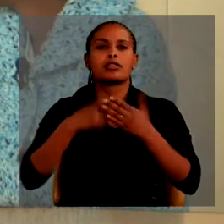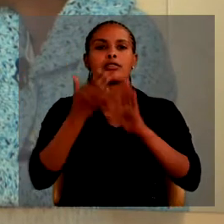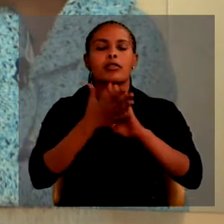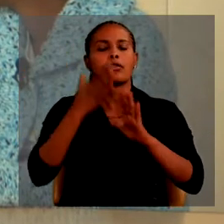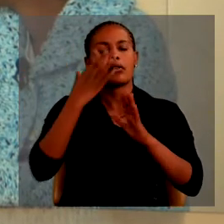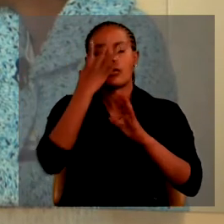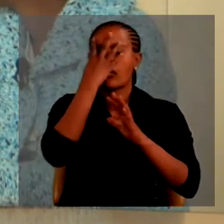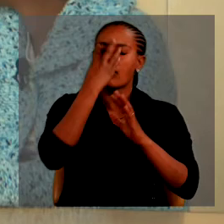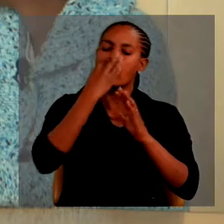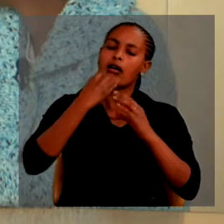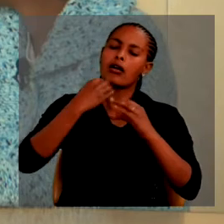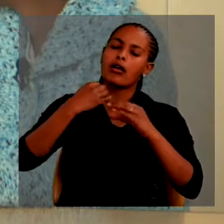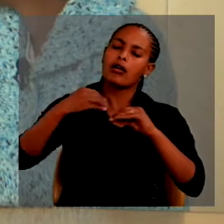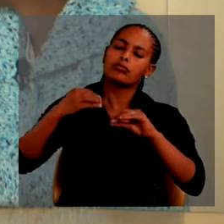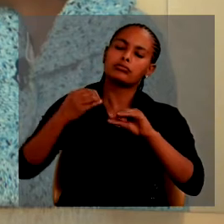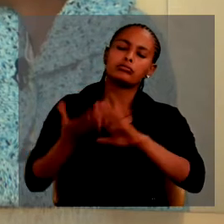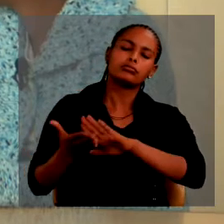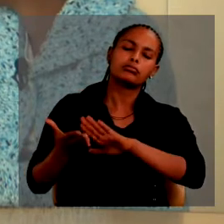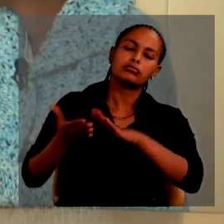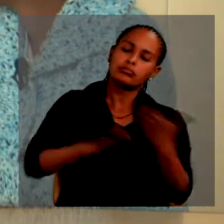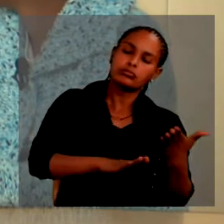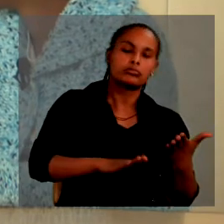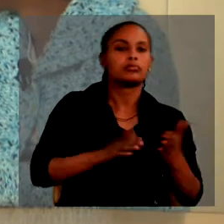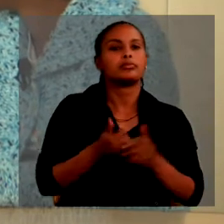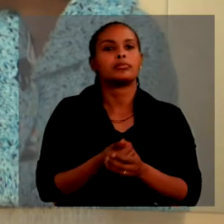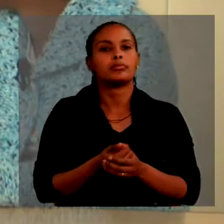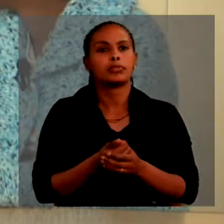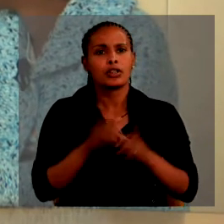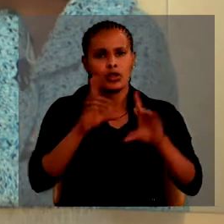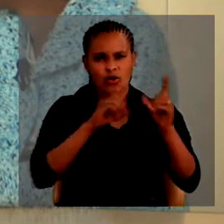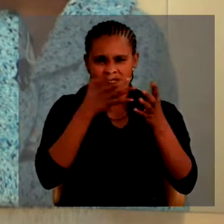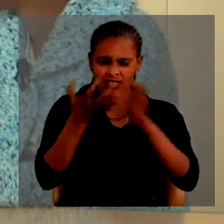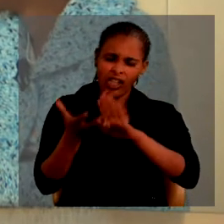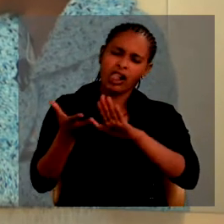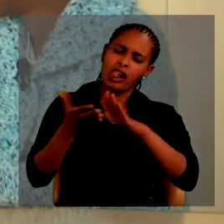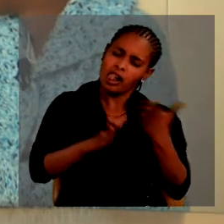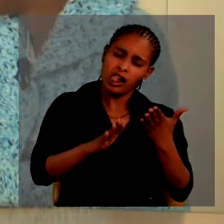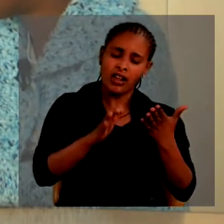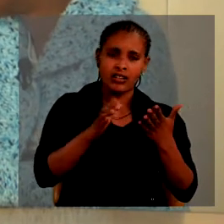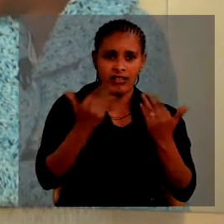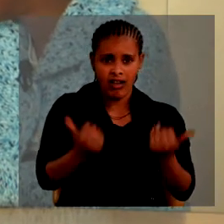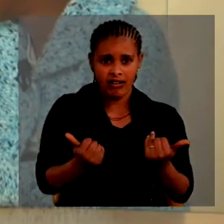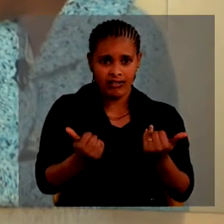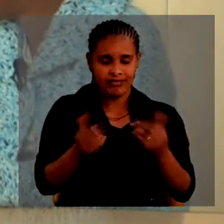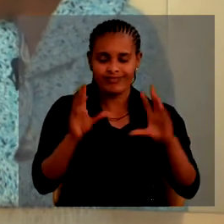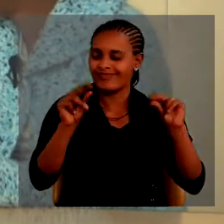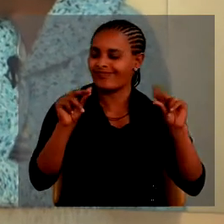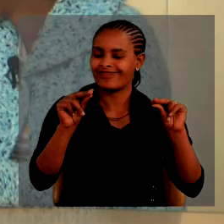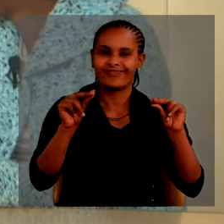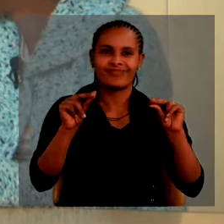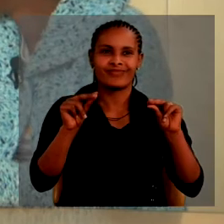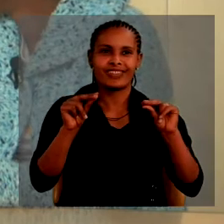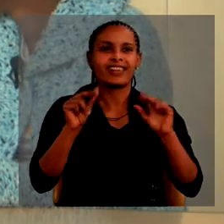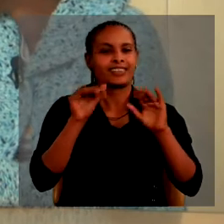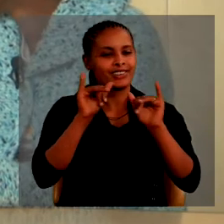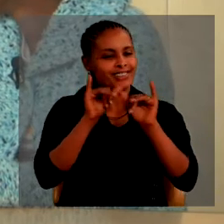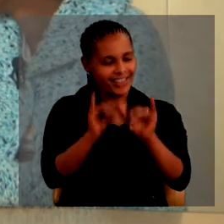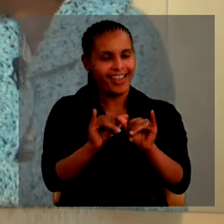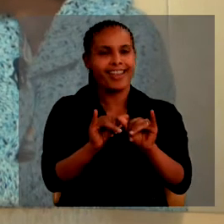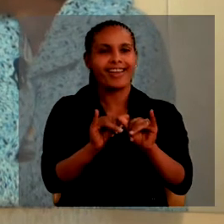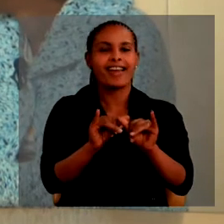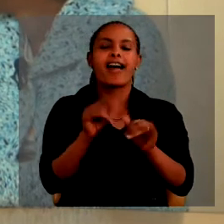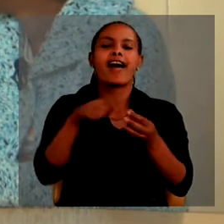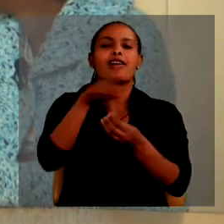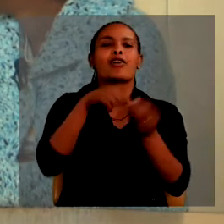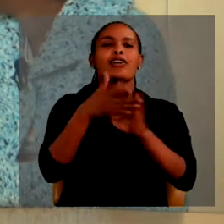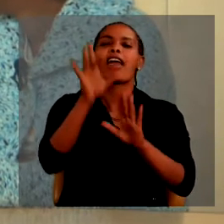you sleep. And you sleep forever. Do you want to sleep forever now? No. No. I would like you to stay